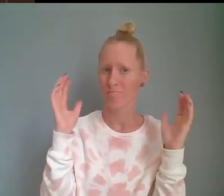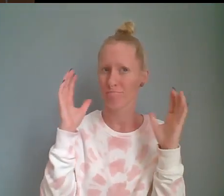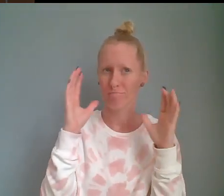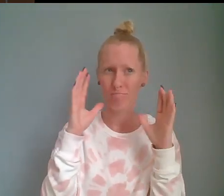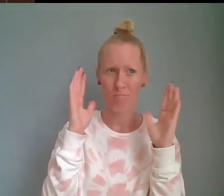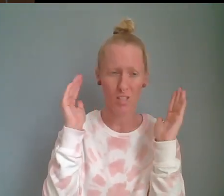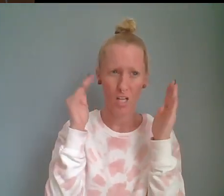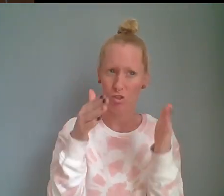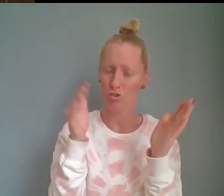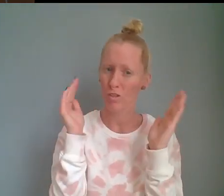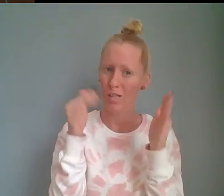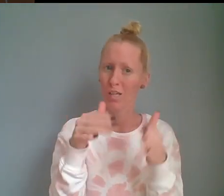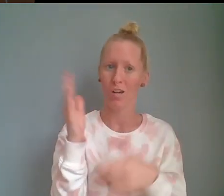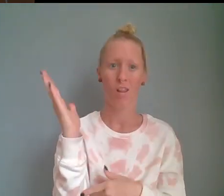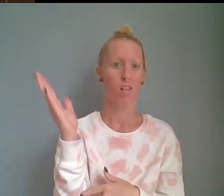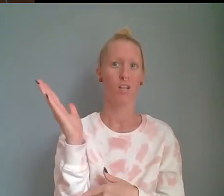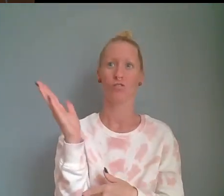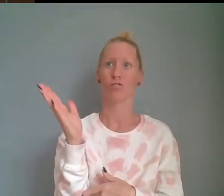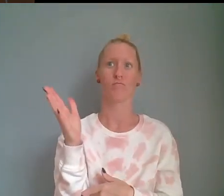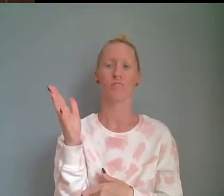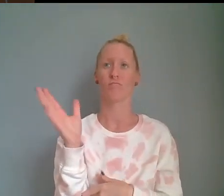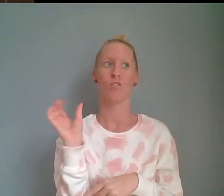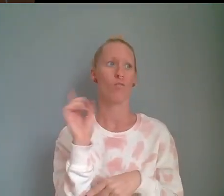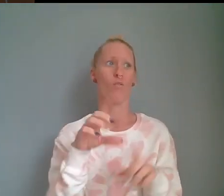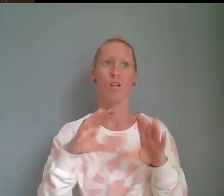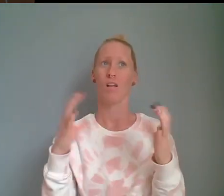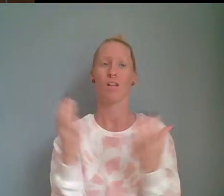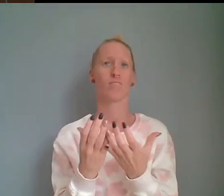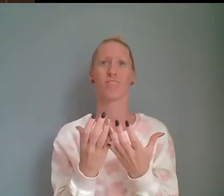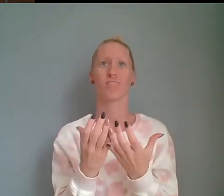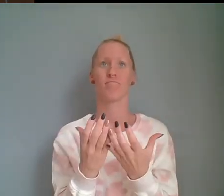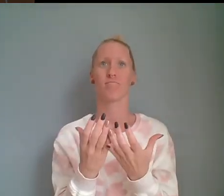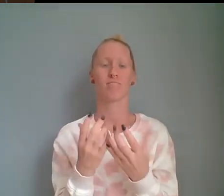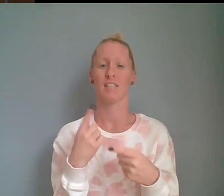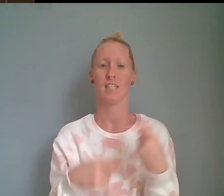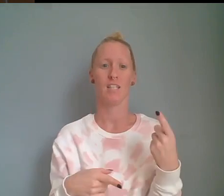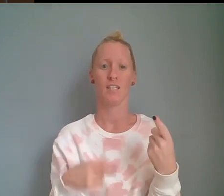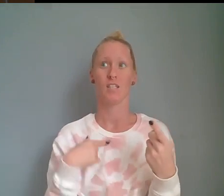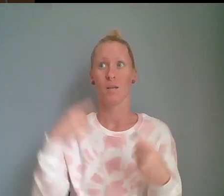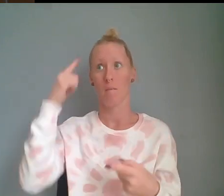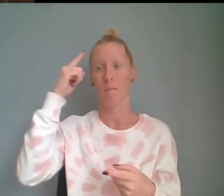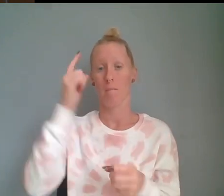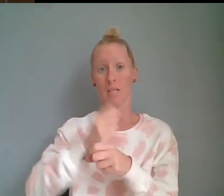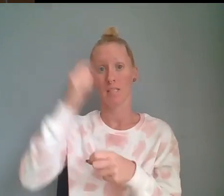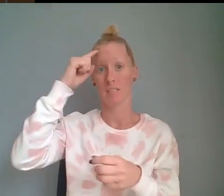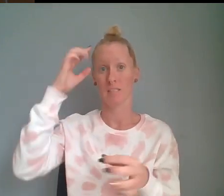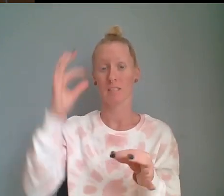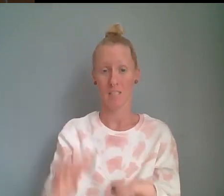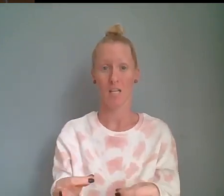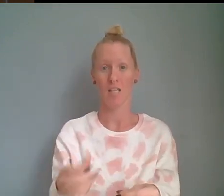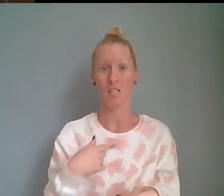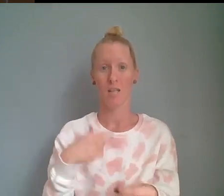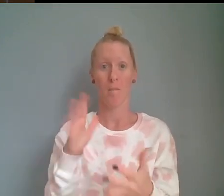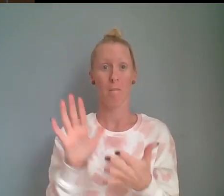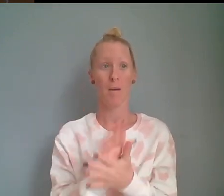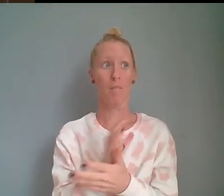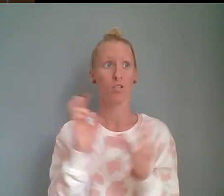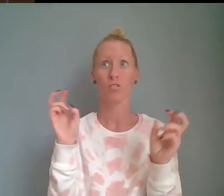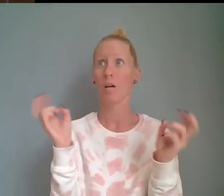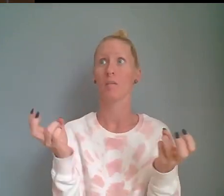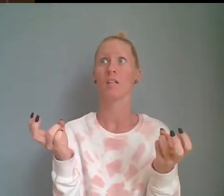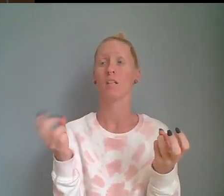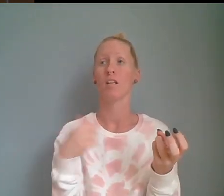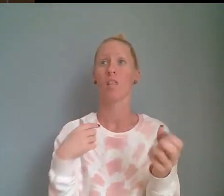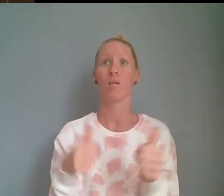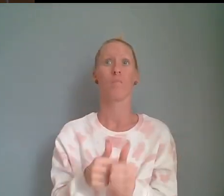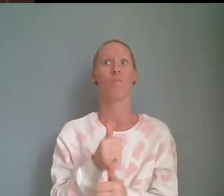on a lecture, so going to class is just useless. You have to make a decision about what a paper topic is, and it just seems like